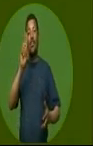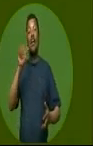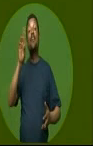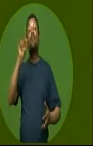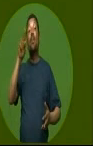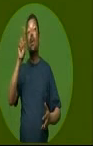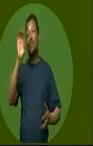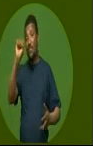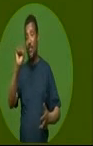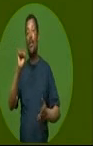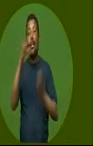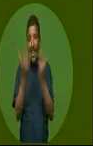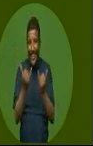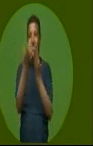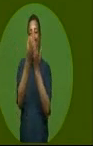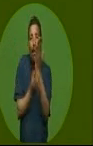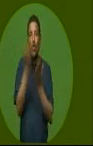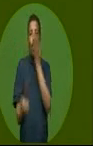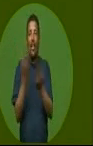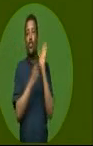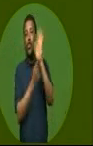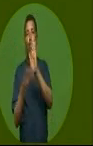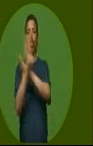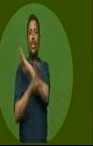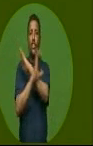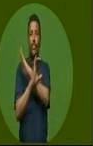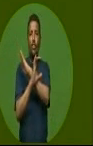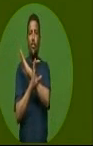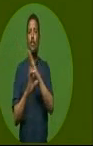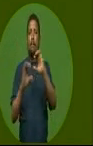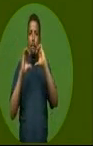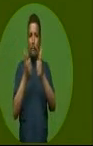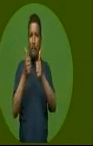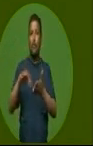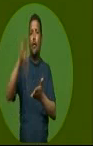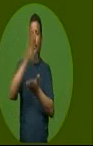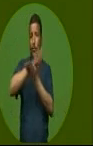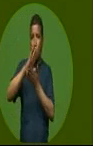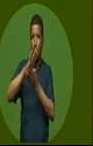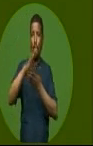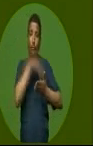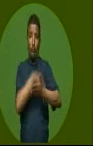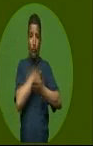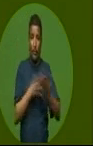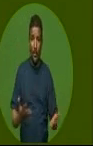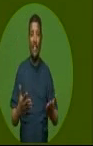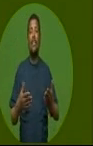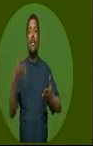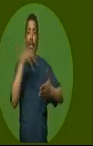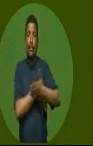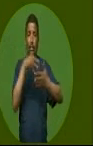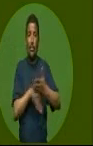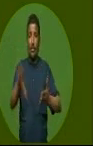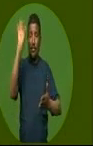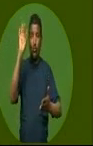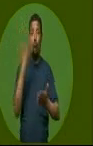current account balance shows a nation is obtaining net earnings. The earnings could be